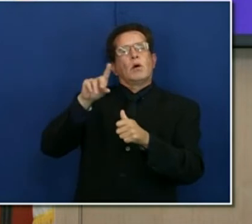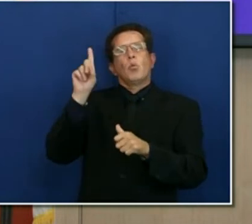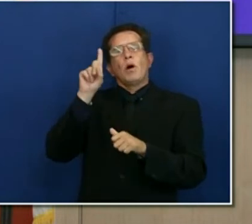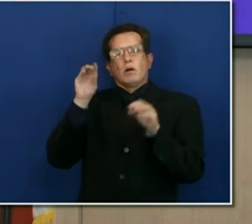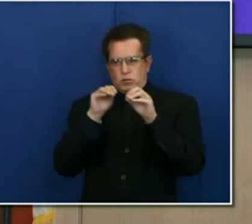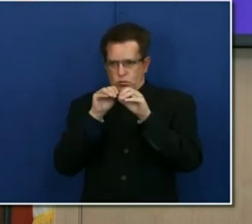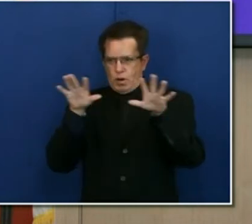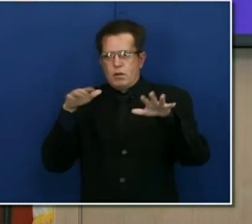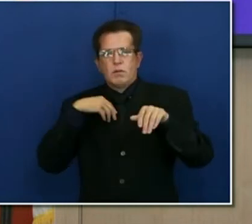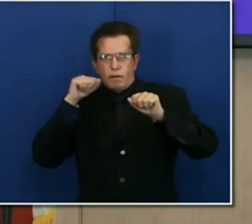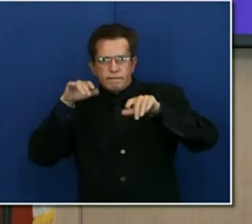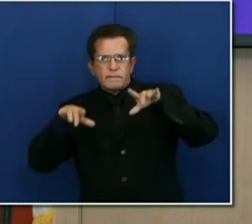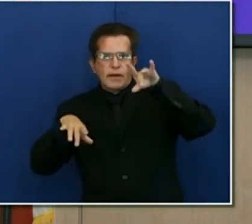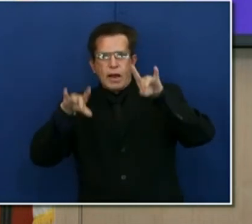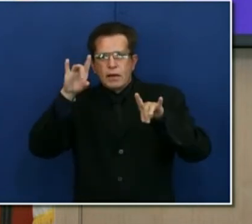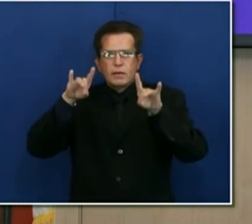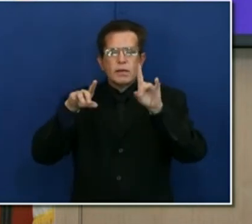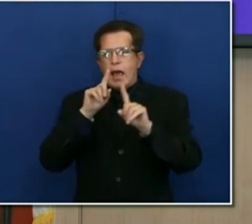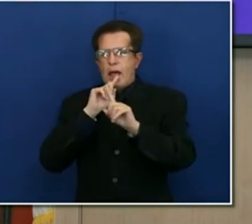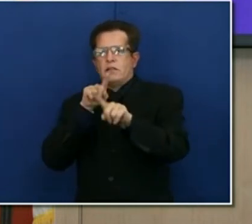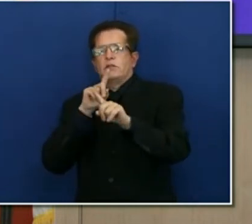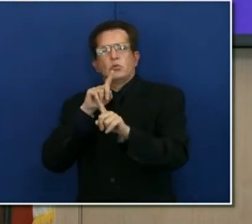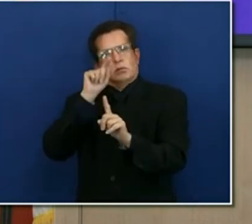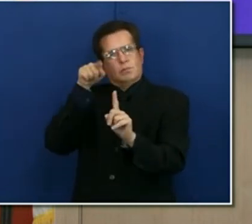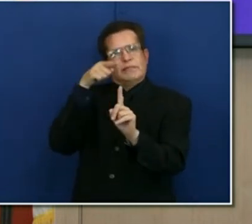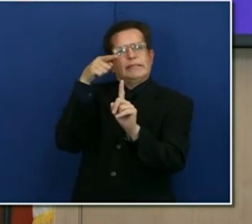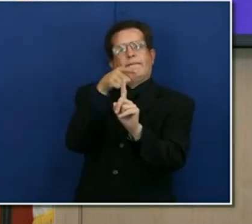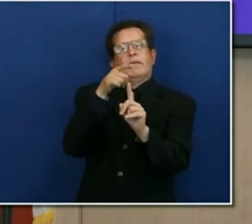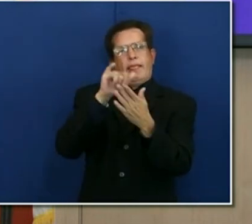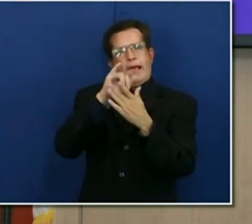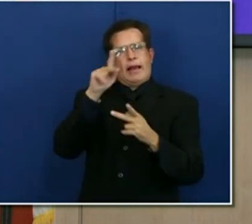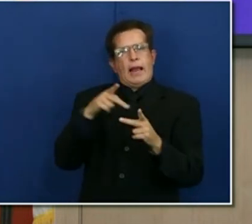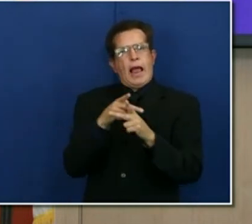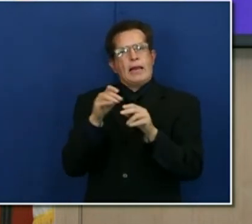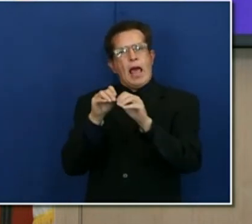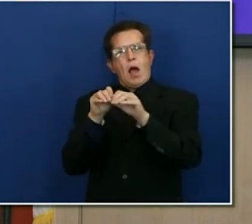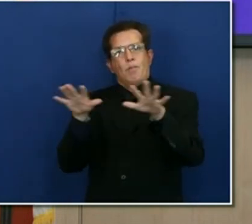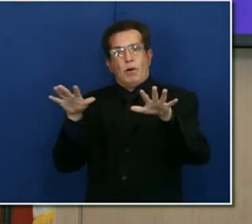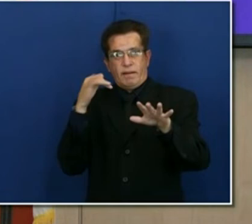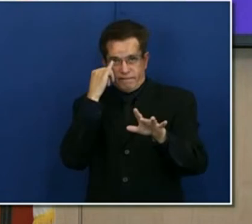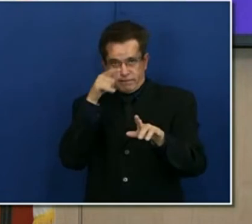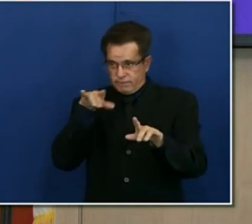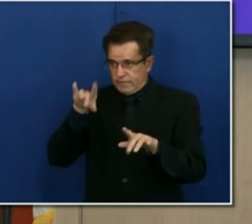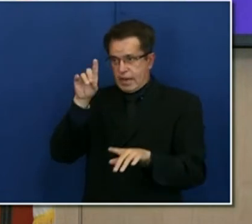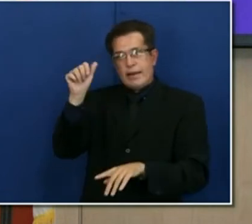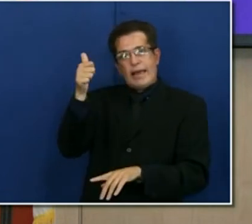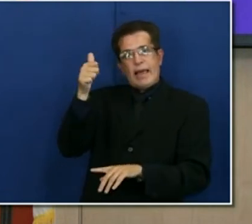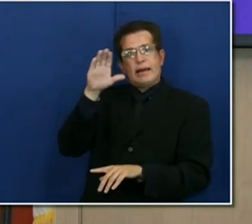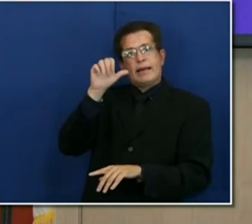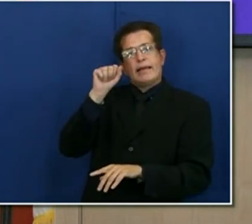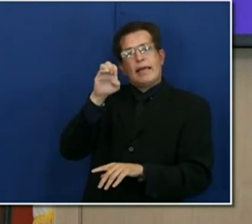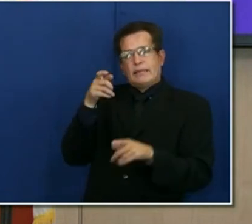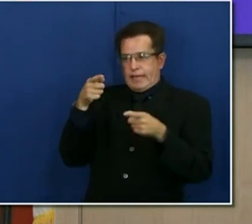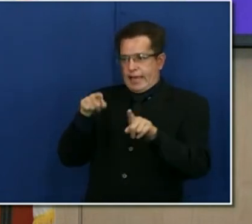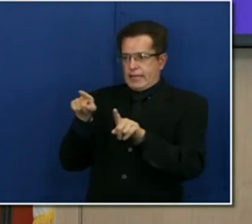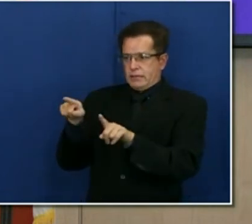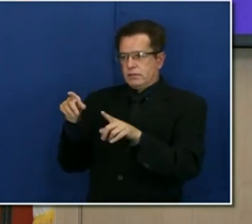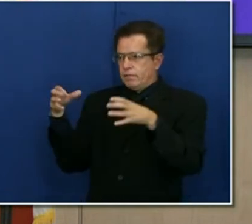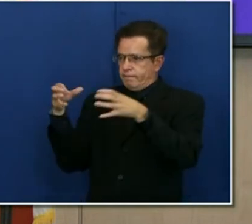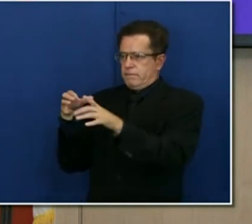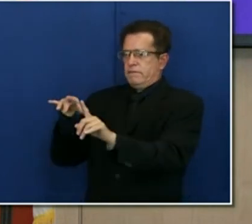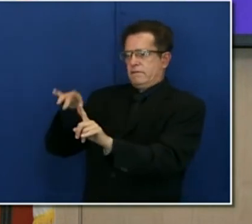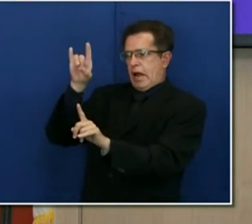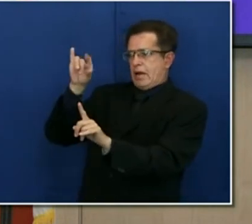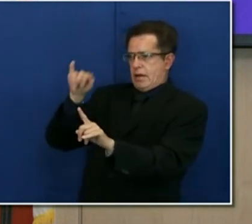answer specific questions about specific outbreaks. For example, if there are 10 cases identified in a certain congregate